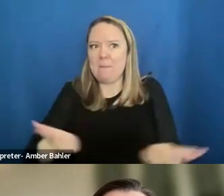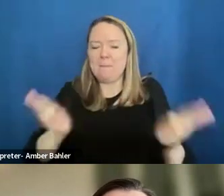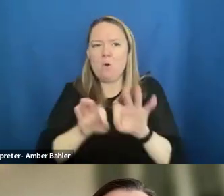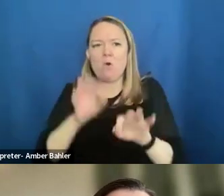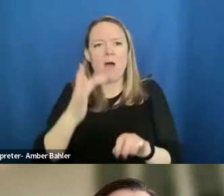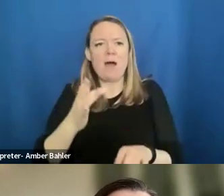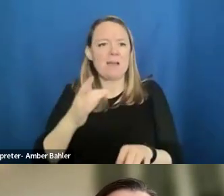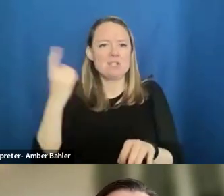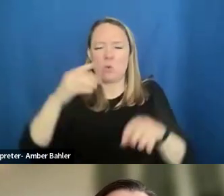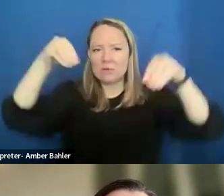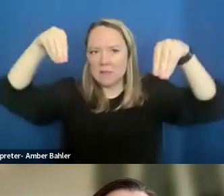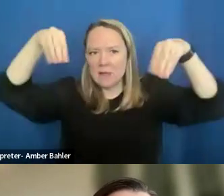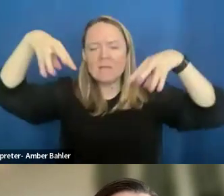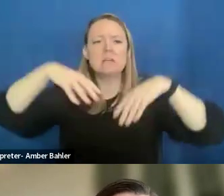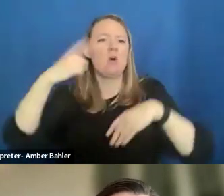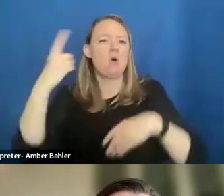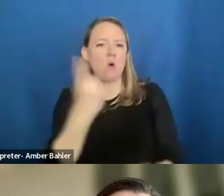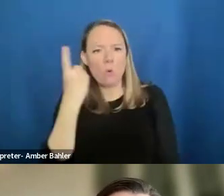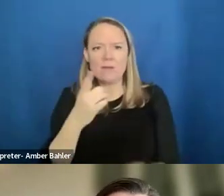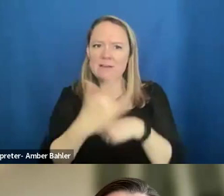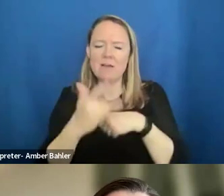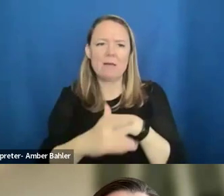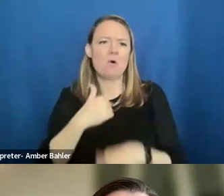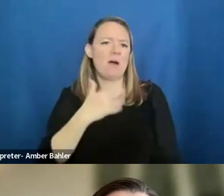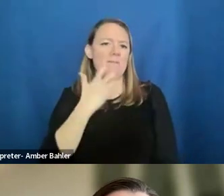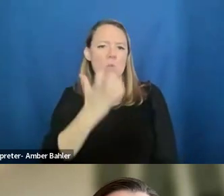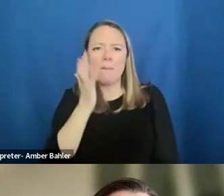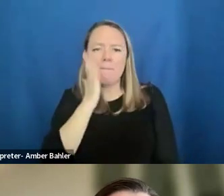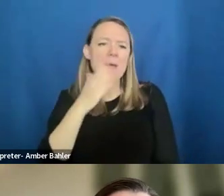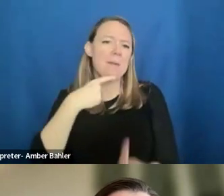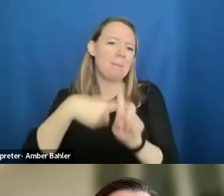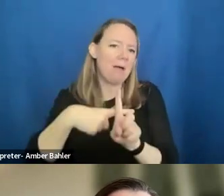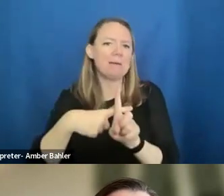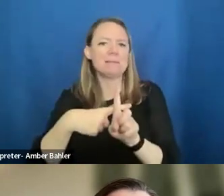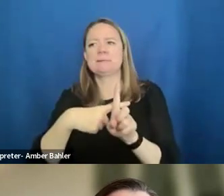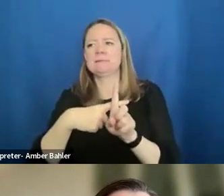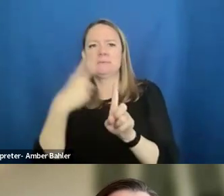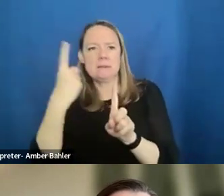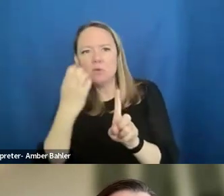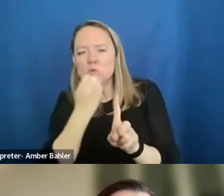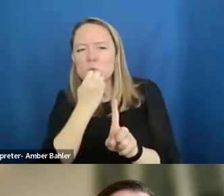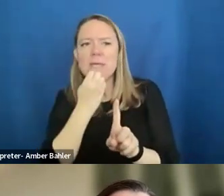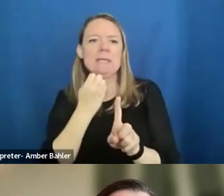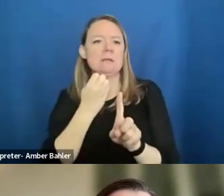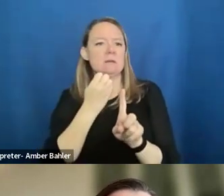available, and there's a warm bed and a sandwich and a place to be. It can also be a